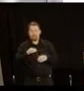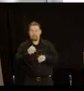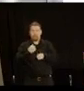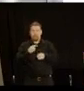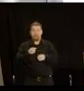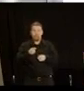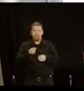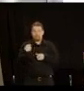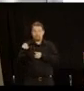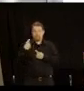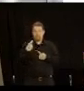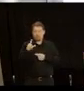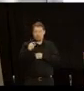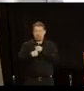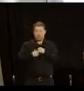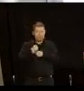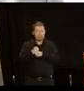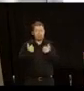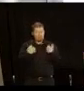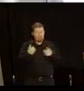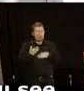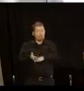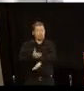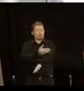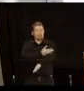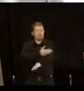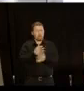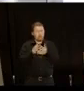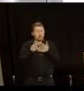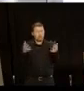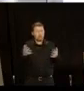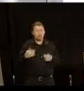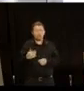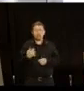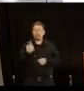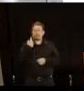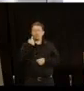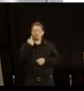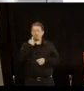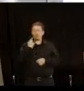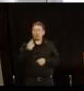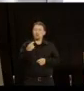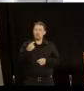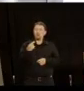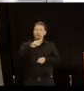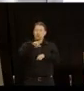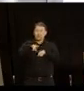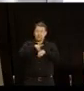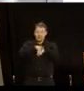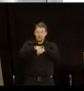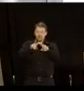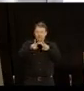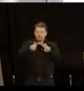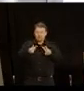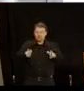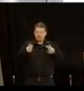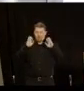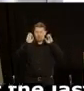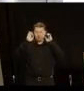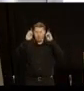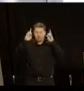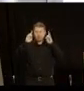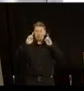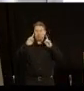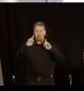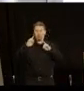the last 2 decades in this state. Recently, the National Assessment of Educational Progress